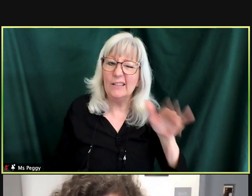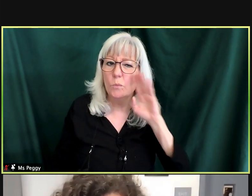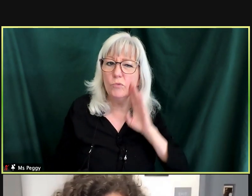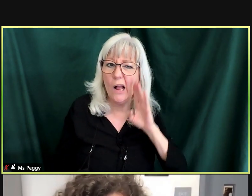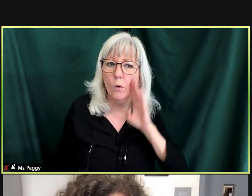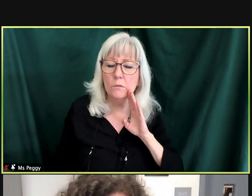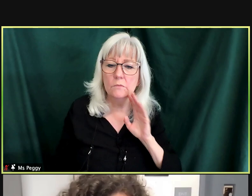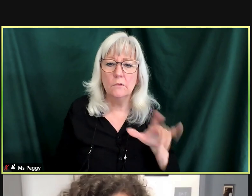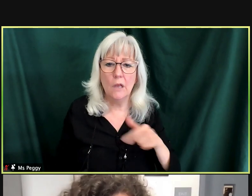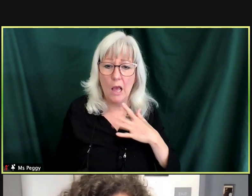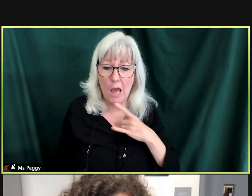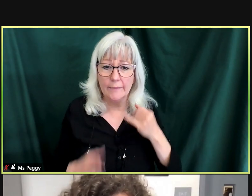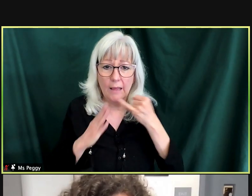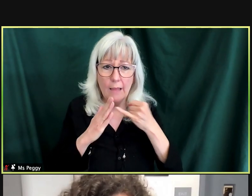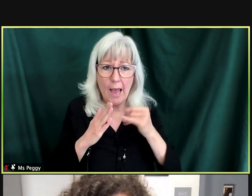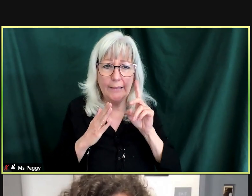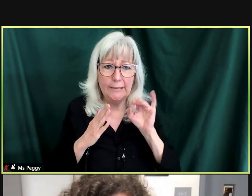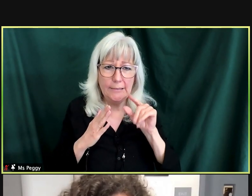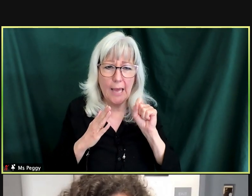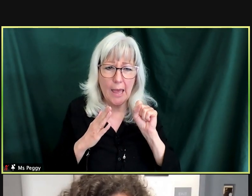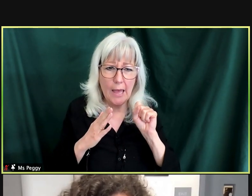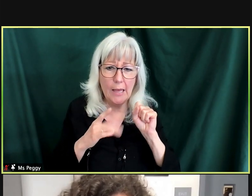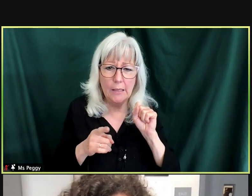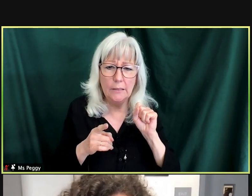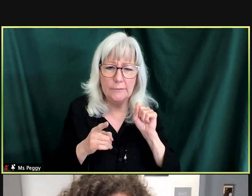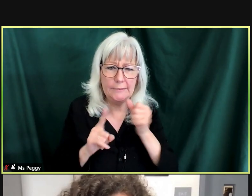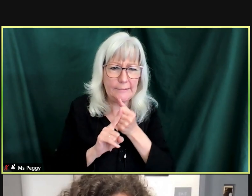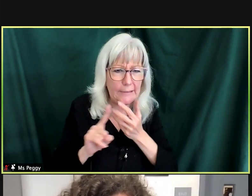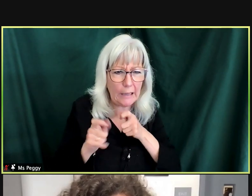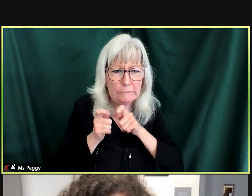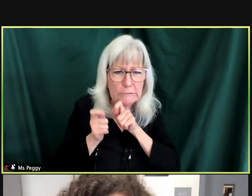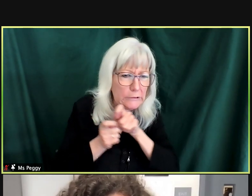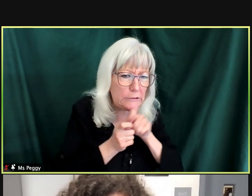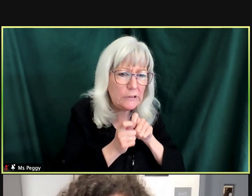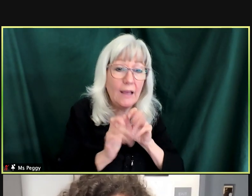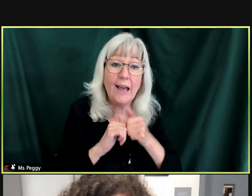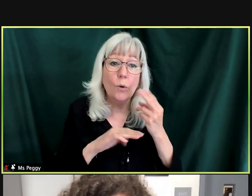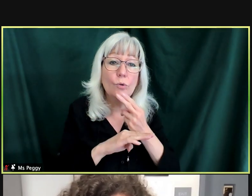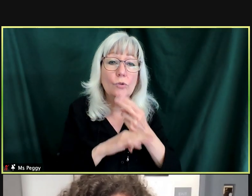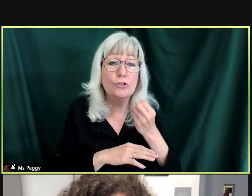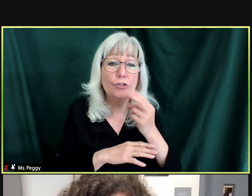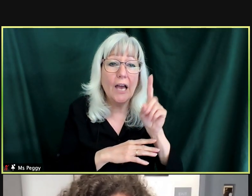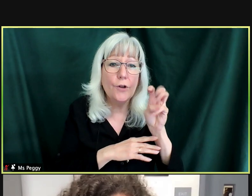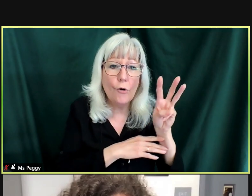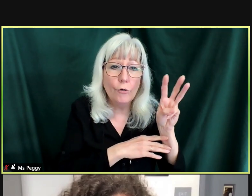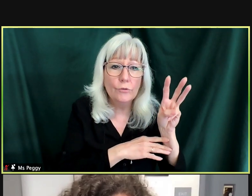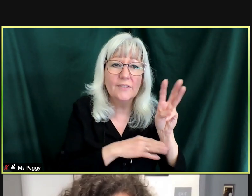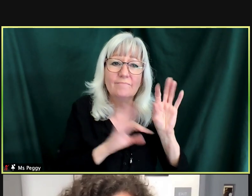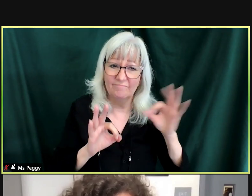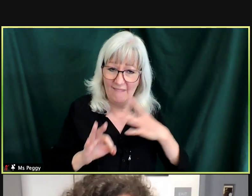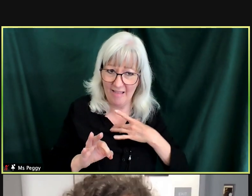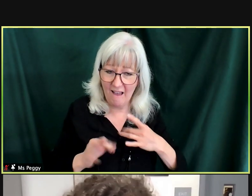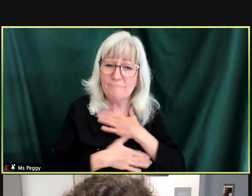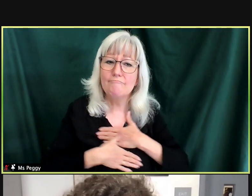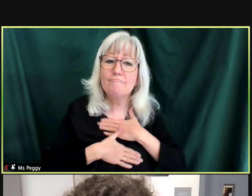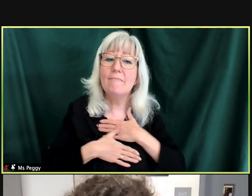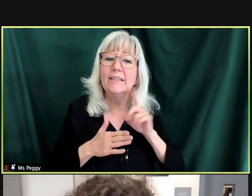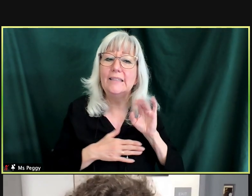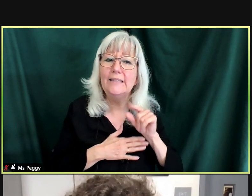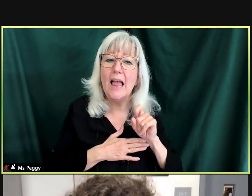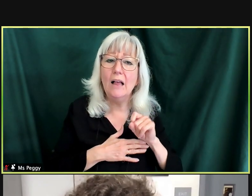I like the line details and how he's using the shadows. I like the details. I think it's